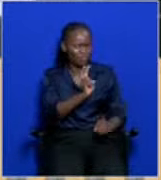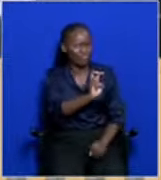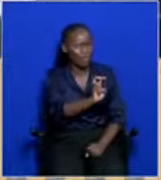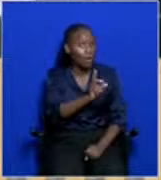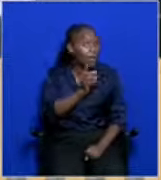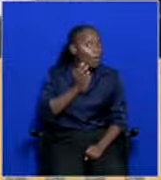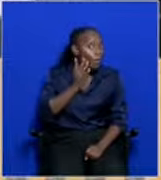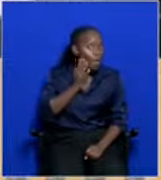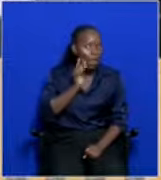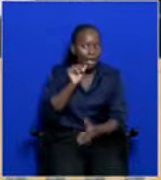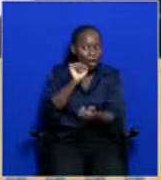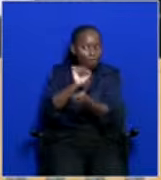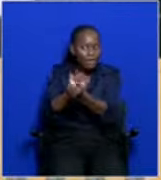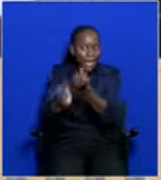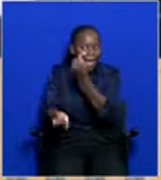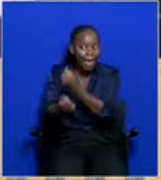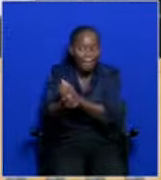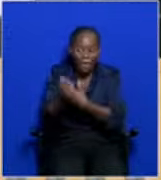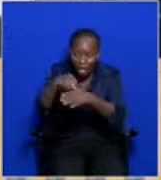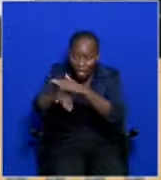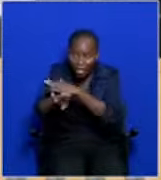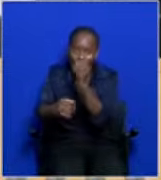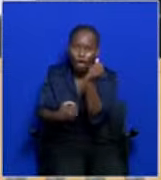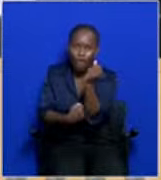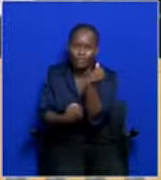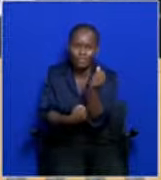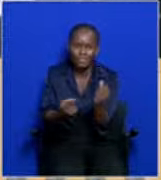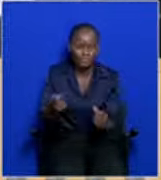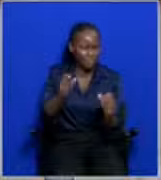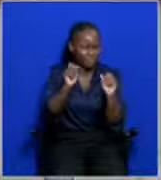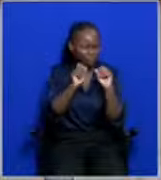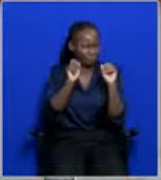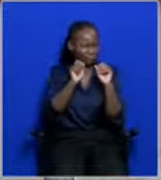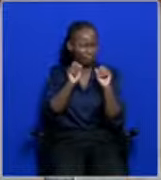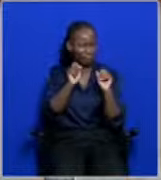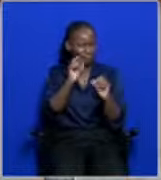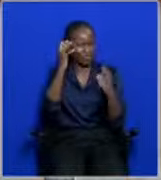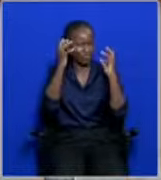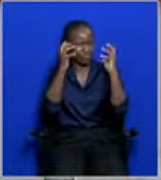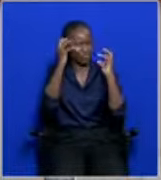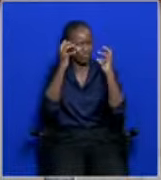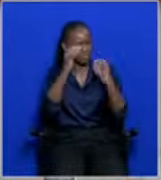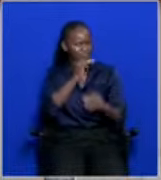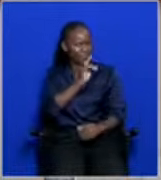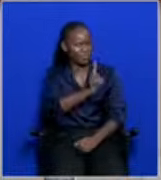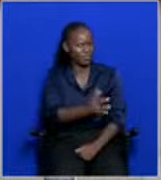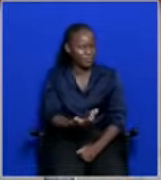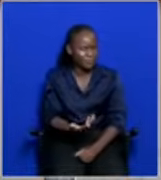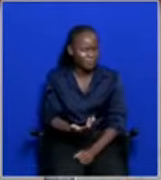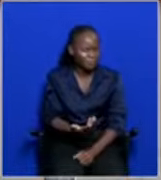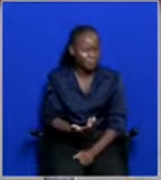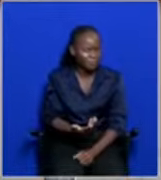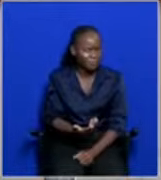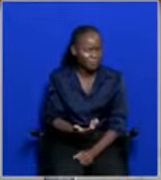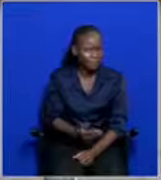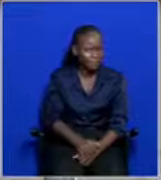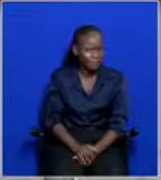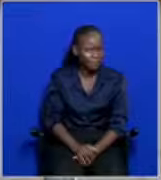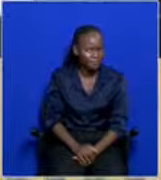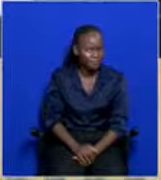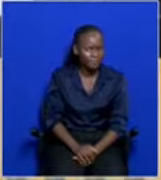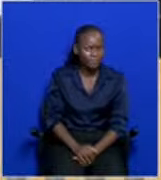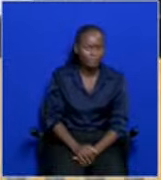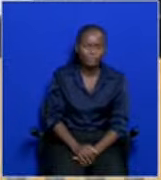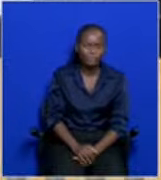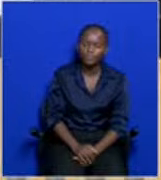I wonder what they are meaning. And I think Commissioner Spies did testify to the fact that they were arrested in the boardroom in his